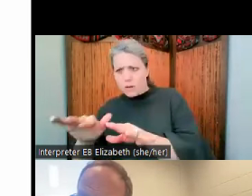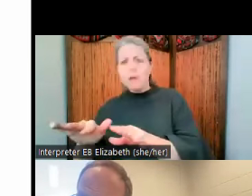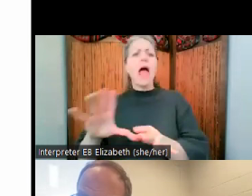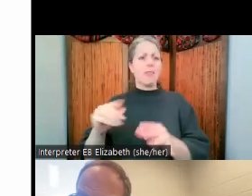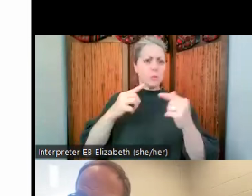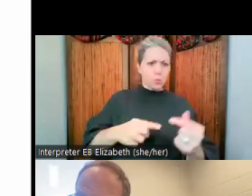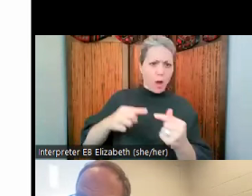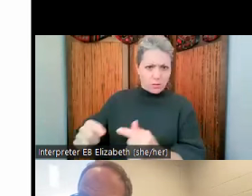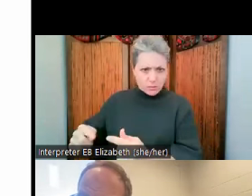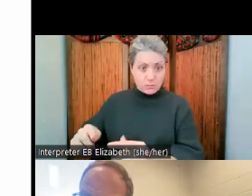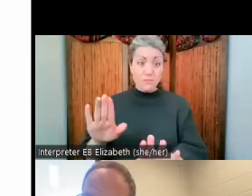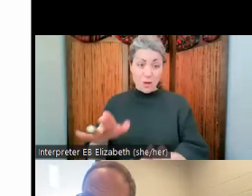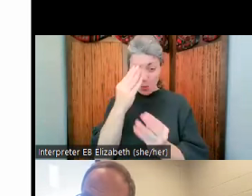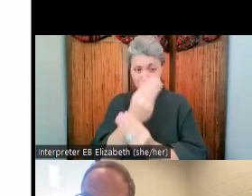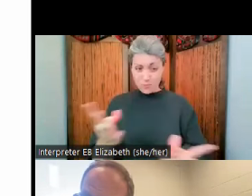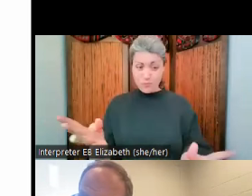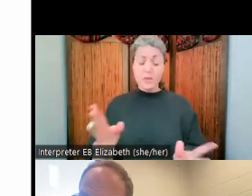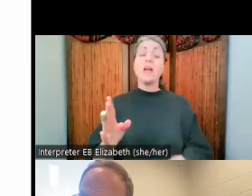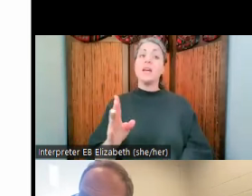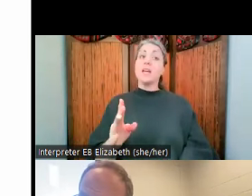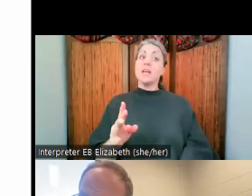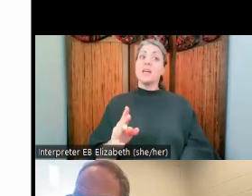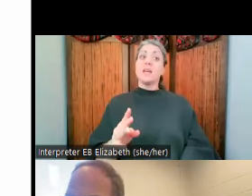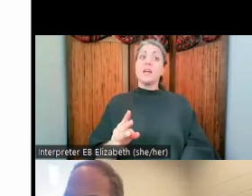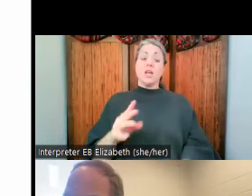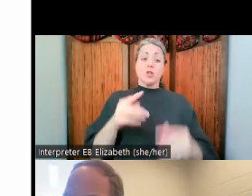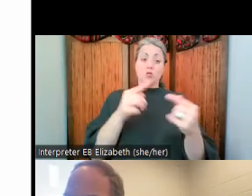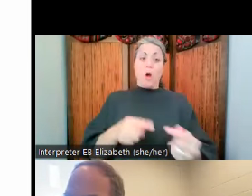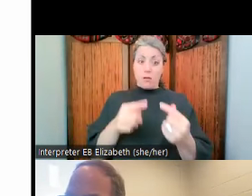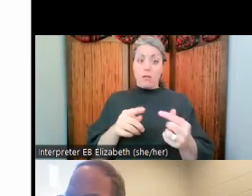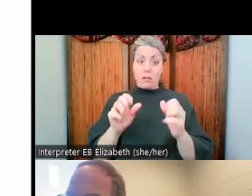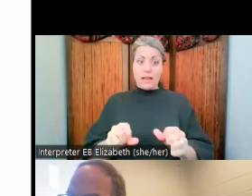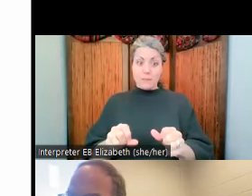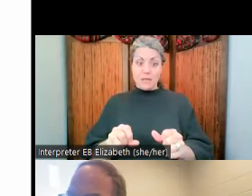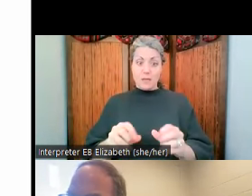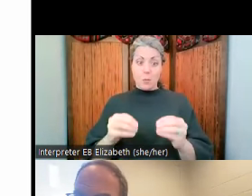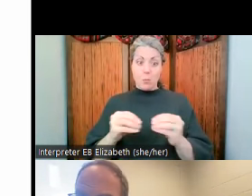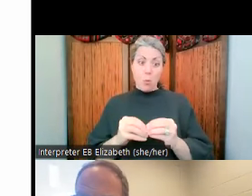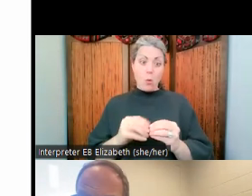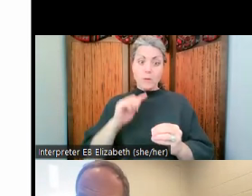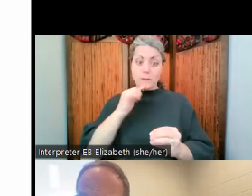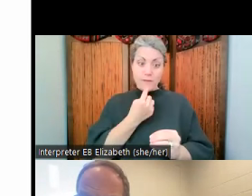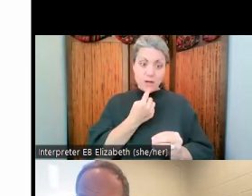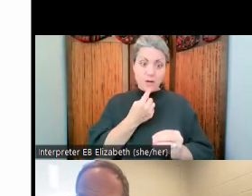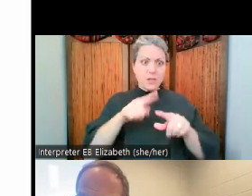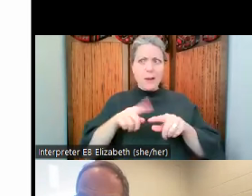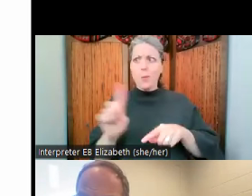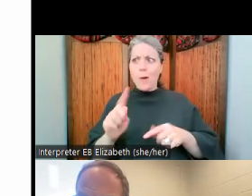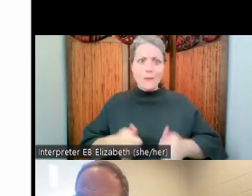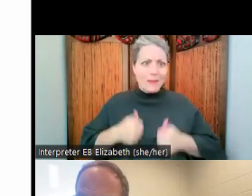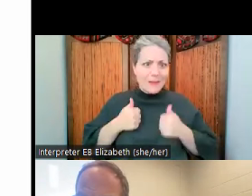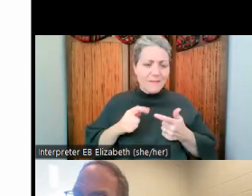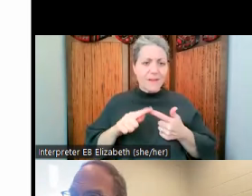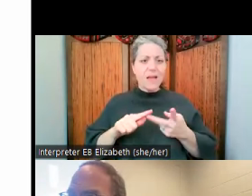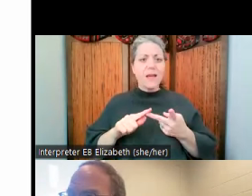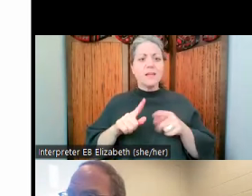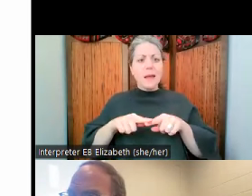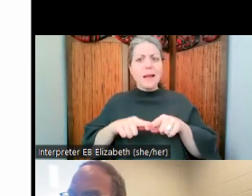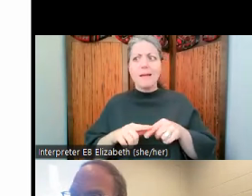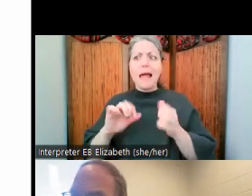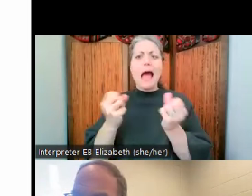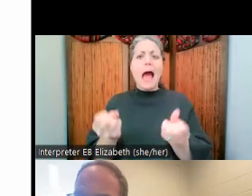where one lives, city, suburb, rural county, and how much one earns, whether some